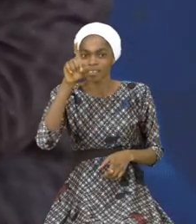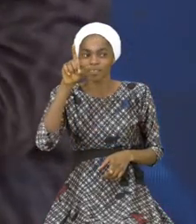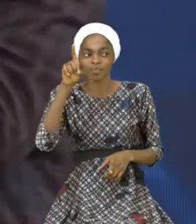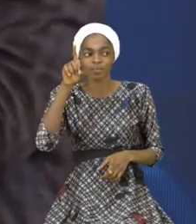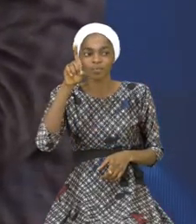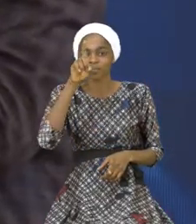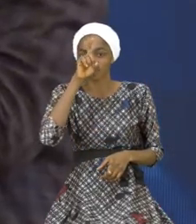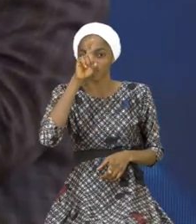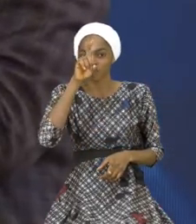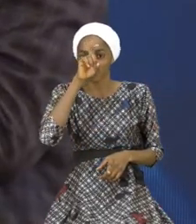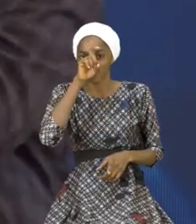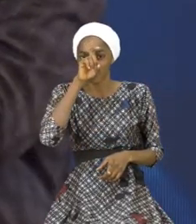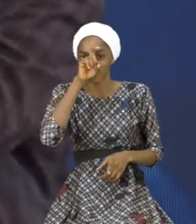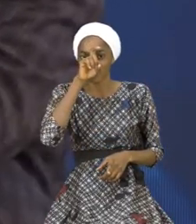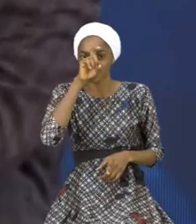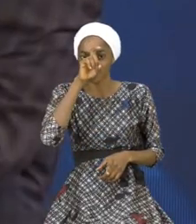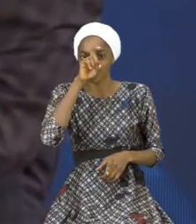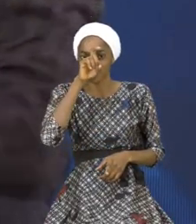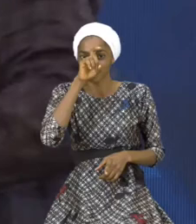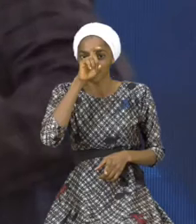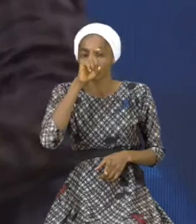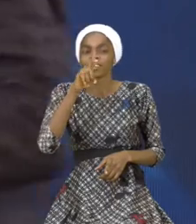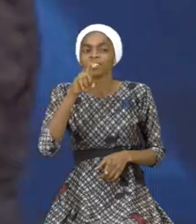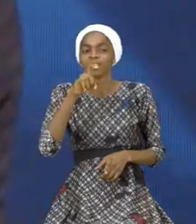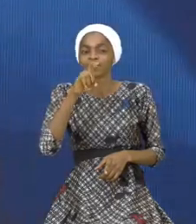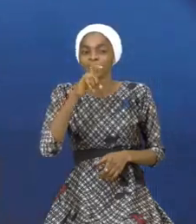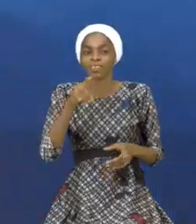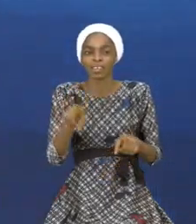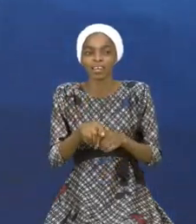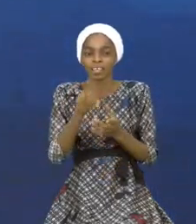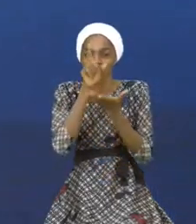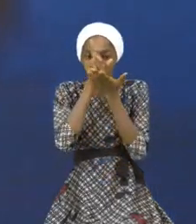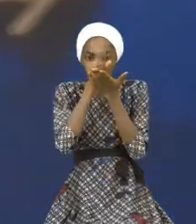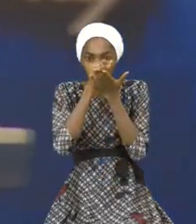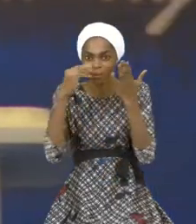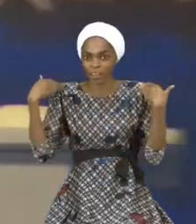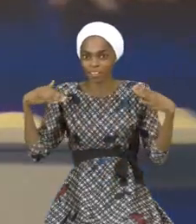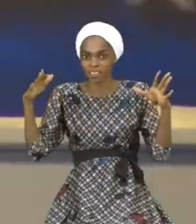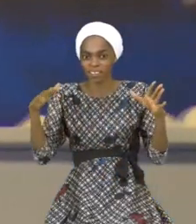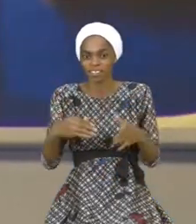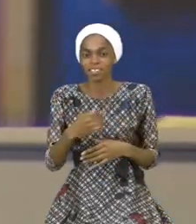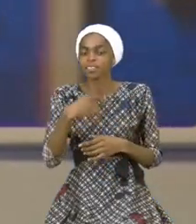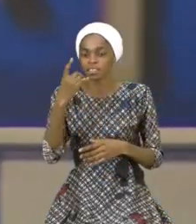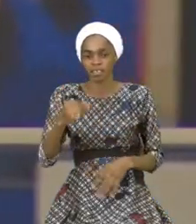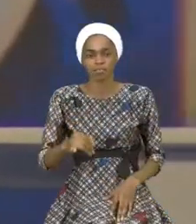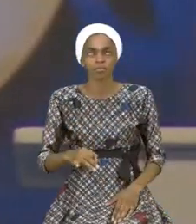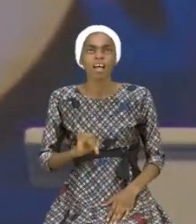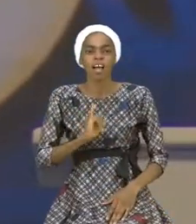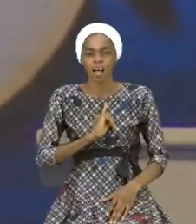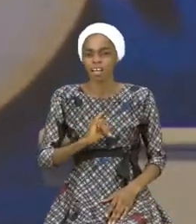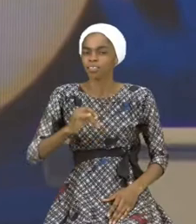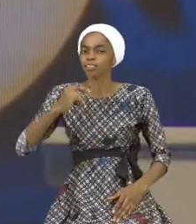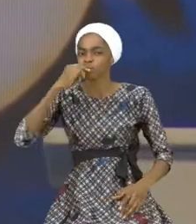make resolution. I will not fly again. That bird cannot fulfill